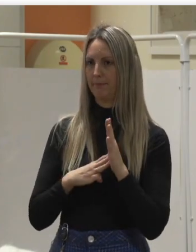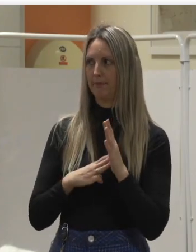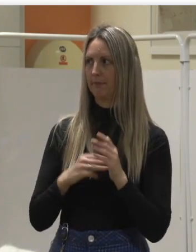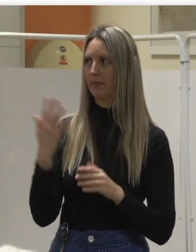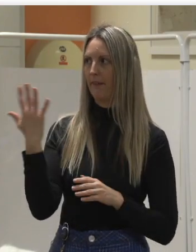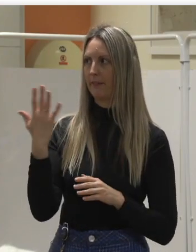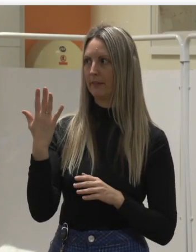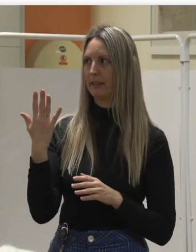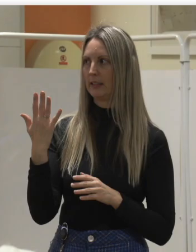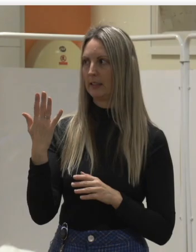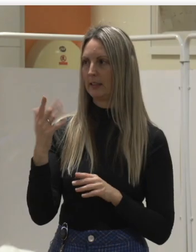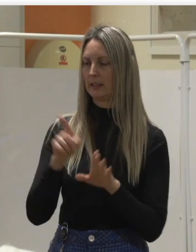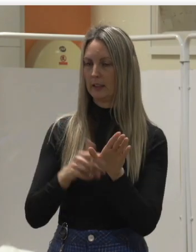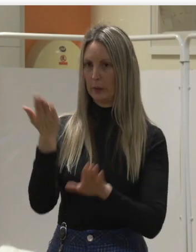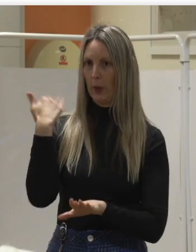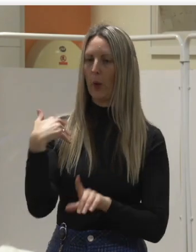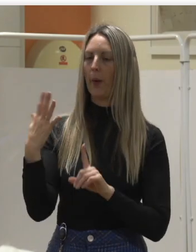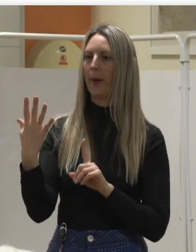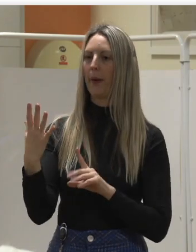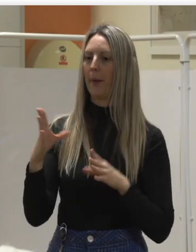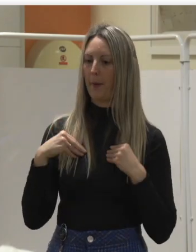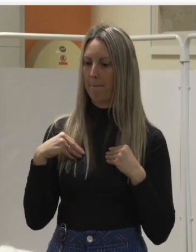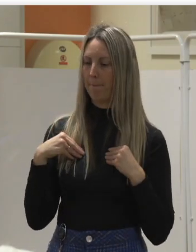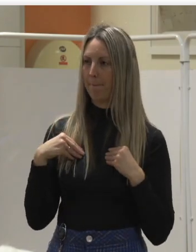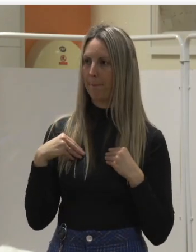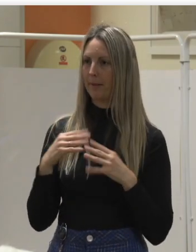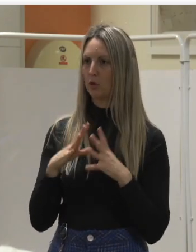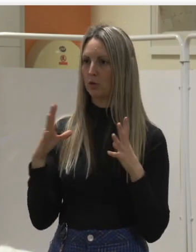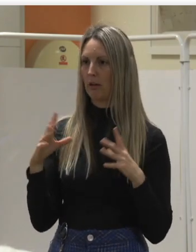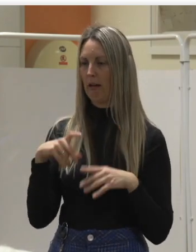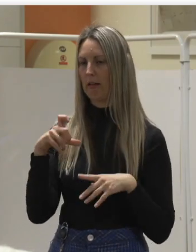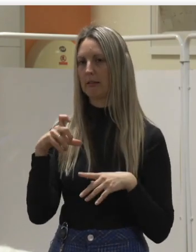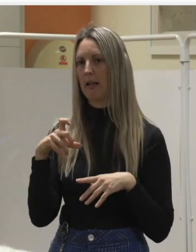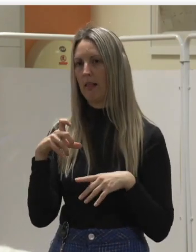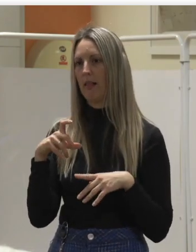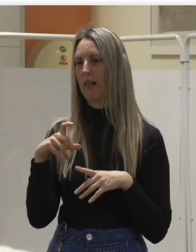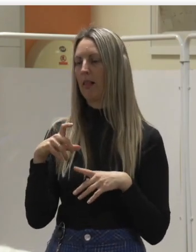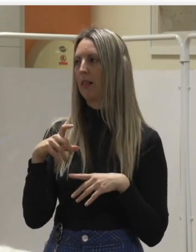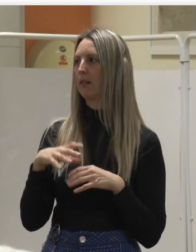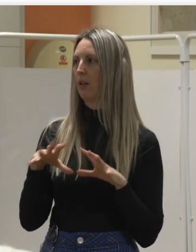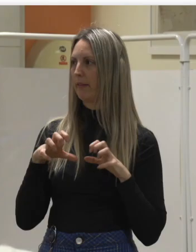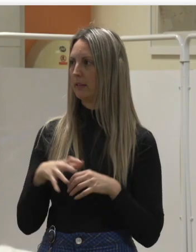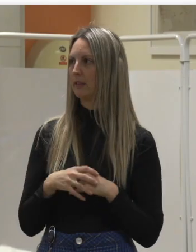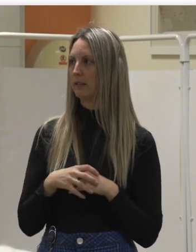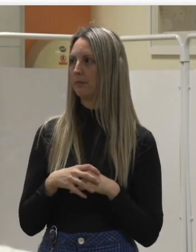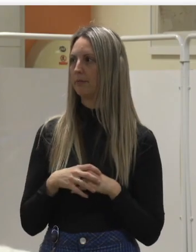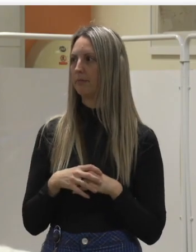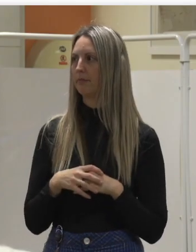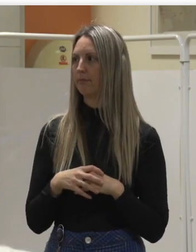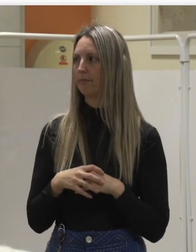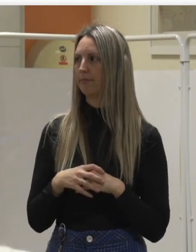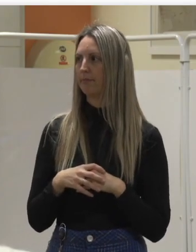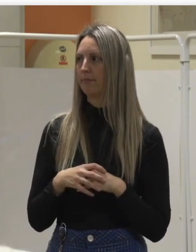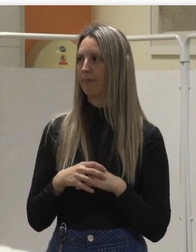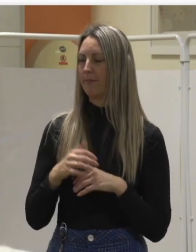I got giant cell arteritis. Was diagnosed polymyalgia rheumatica. Yeah. I'm still on prednisolone.